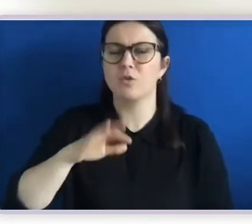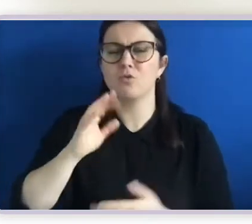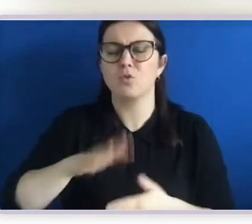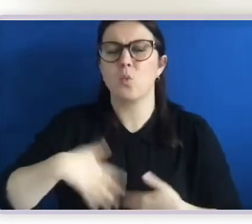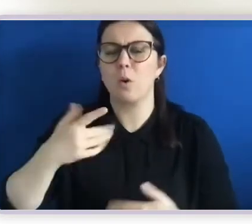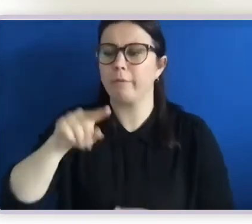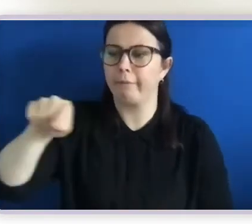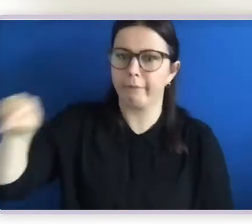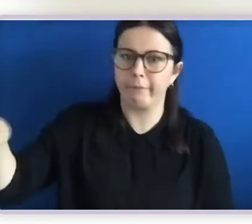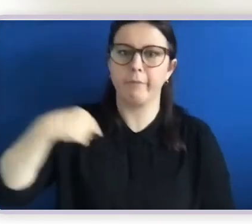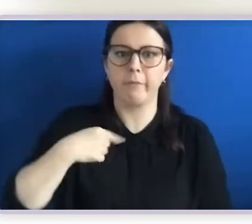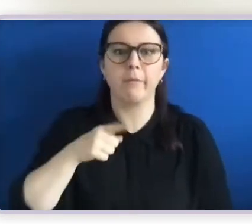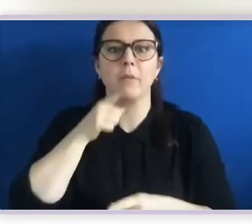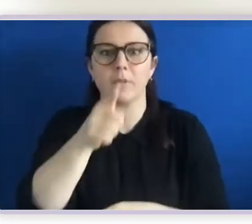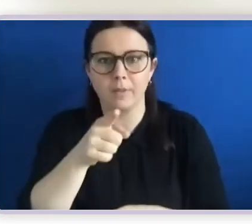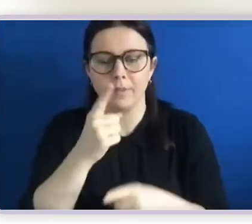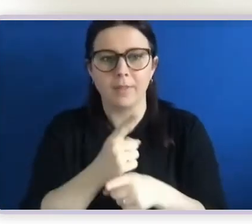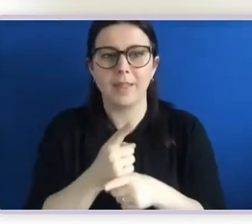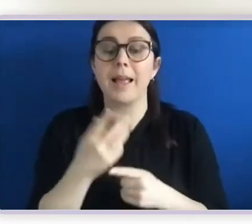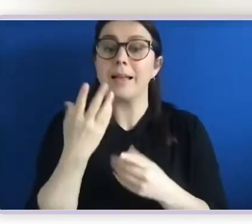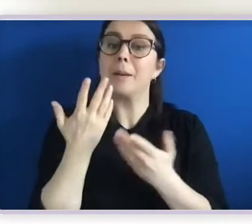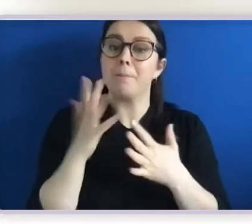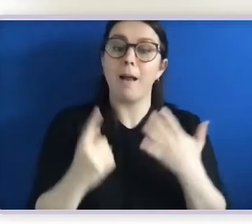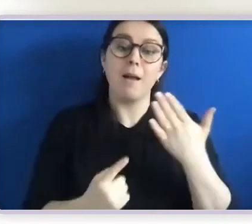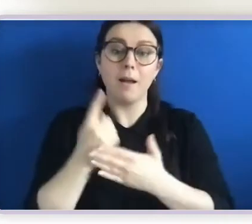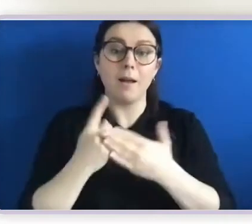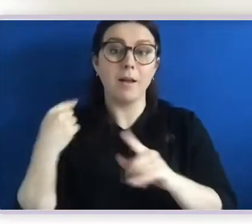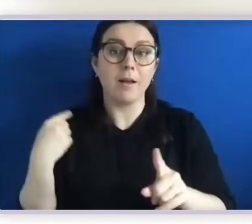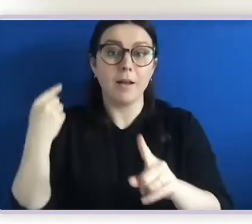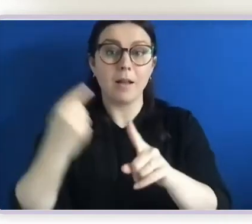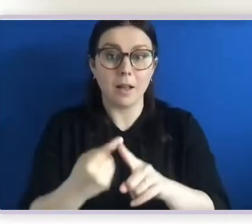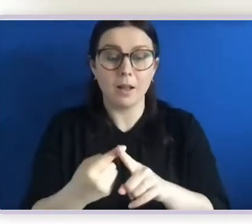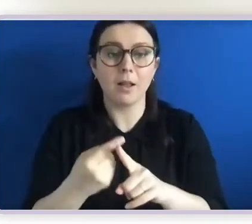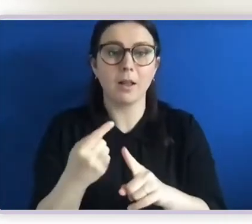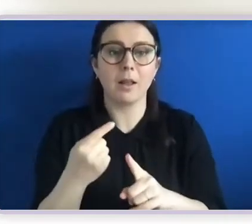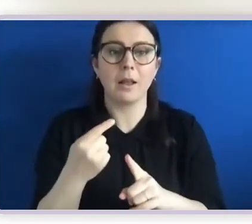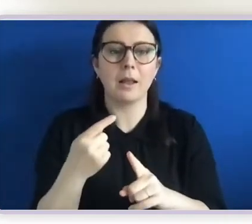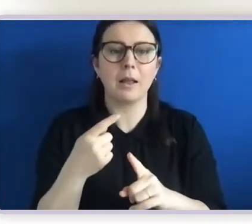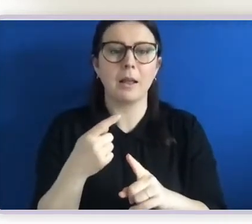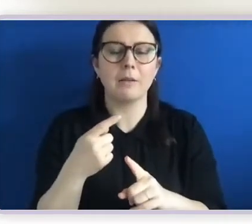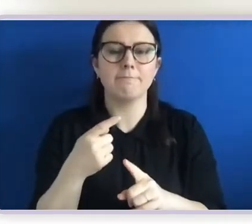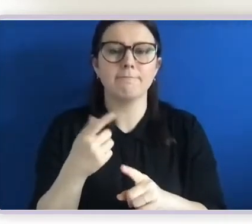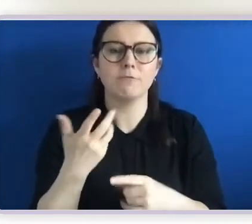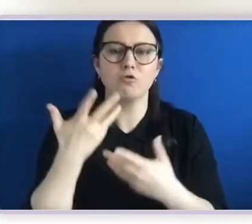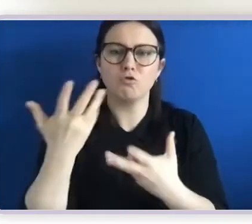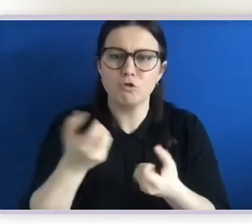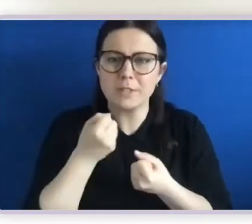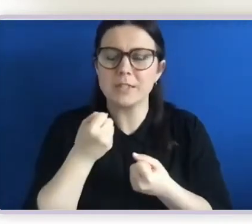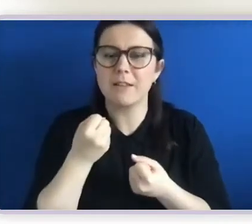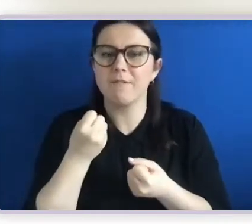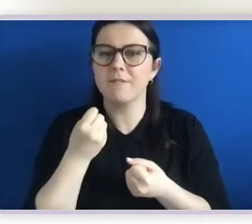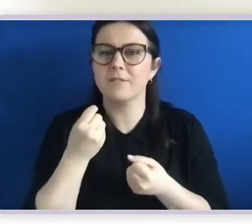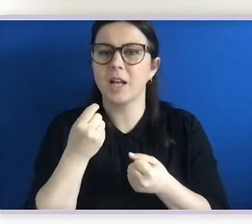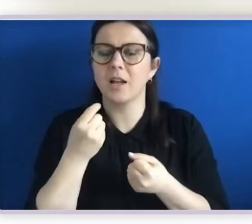We've already received some notifications where different people have received reliable